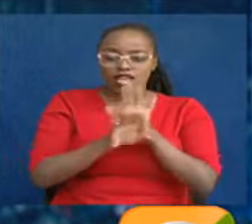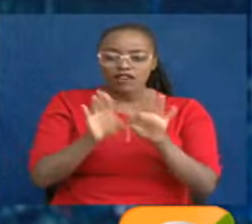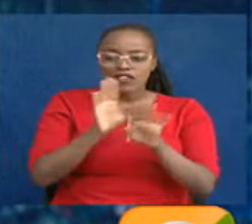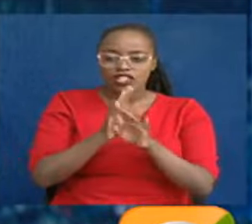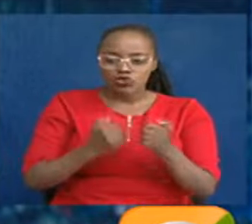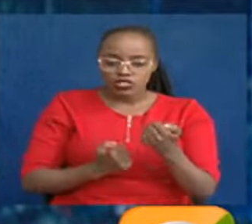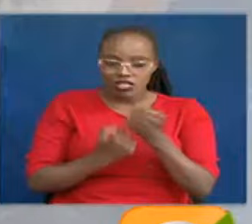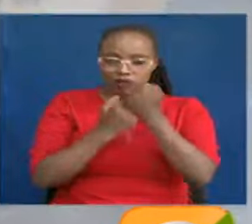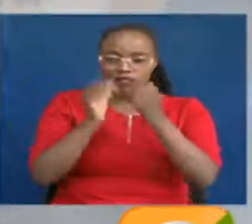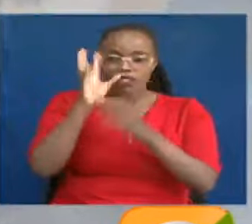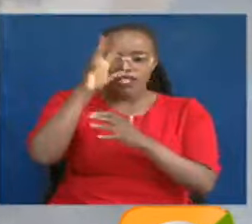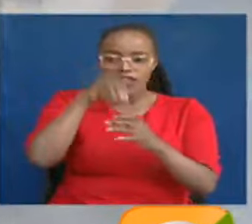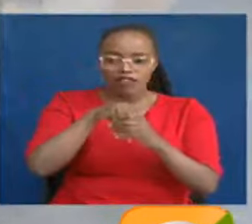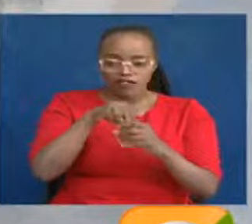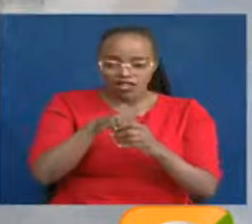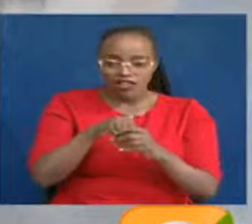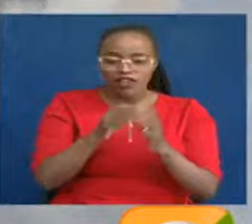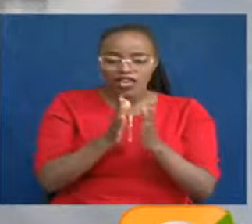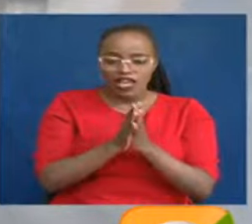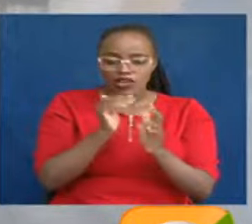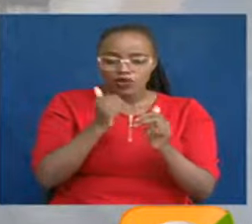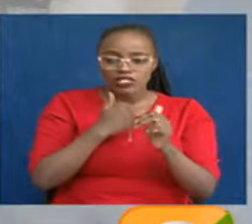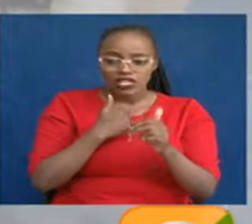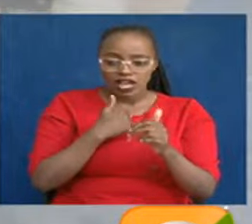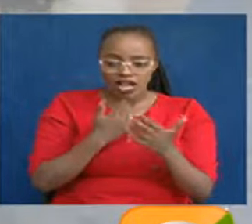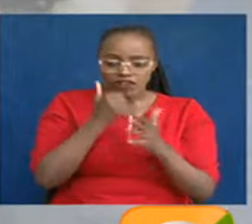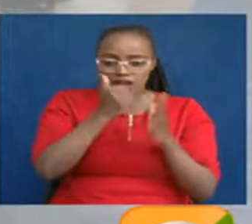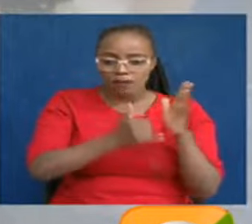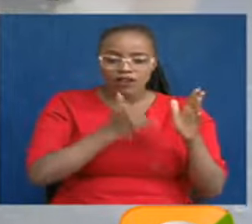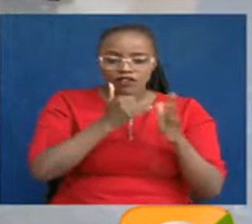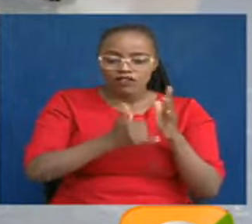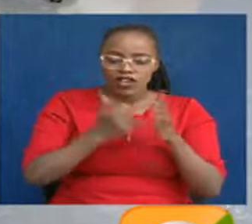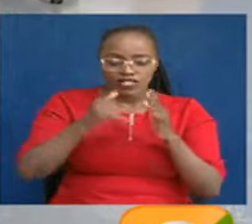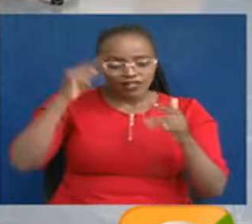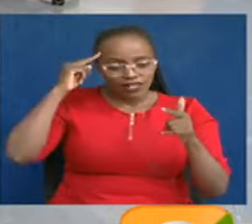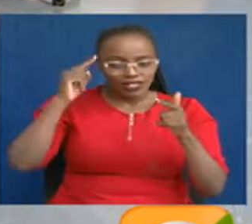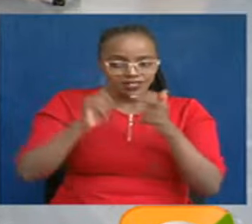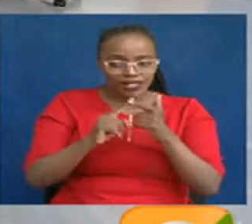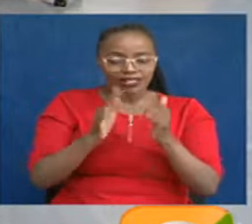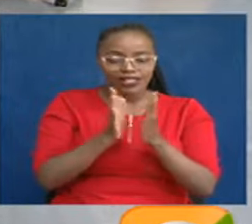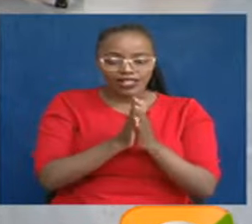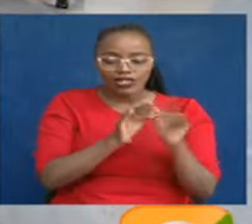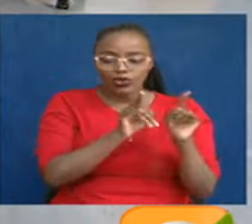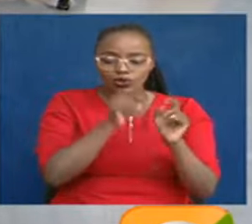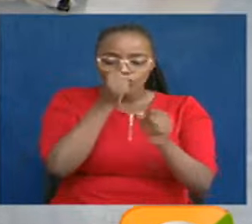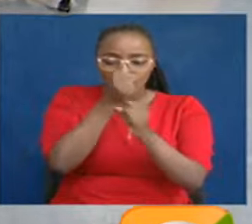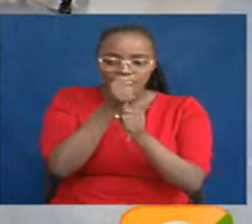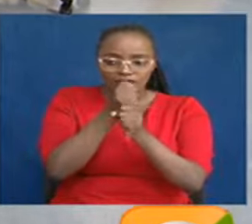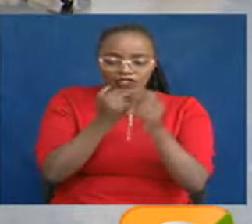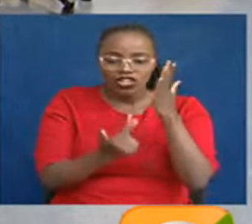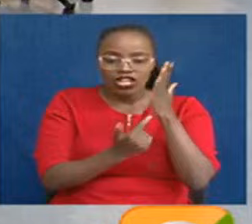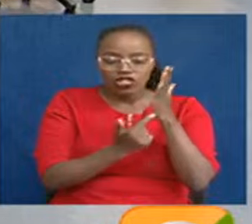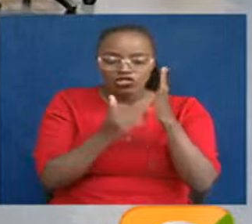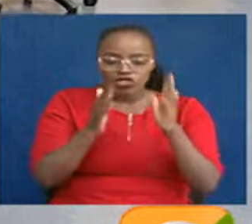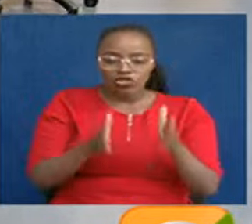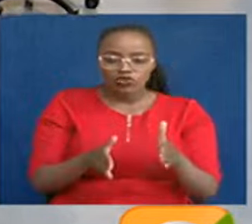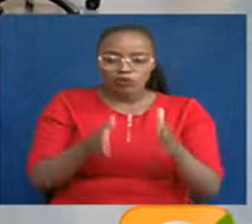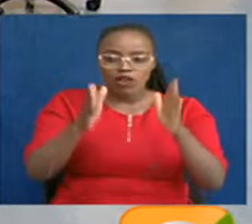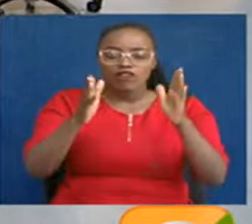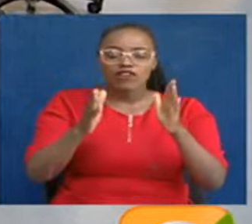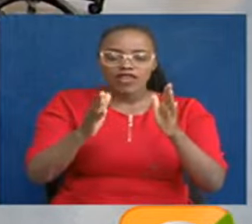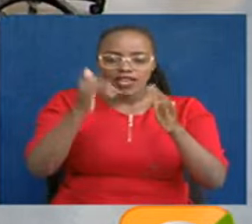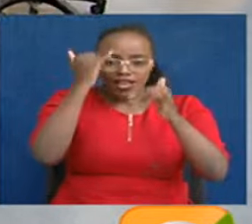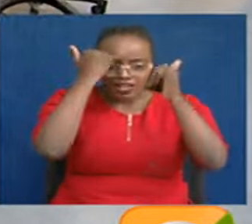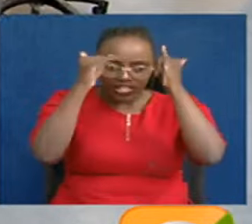this investment. It aligns to our manufacturing targets. It aligns with our digital superhighway